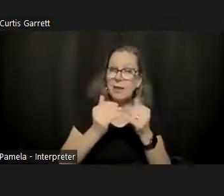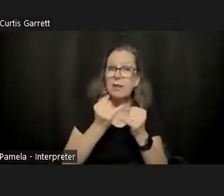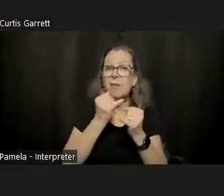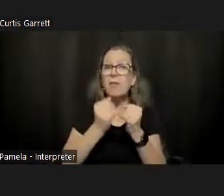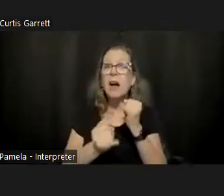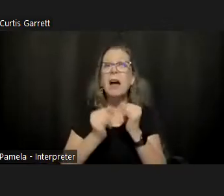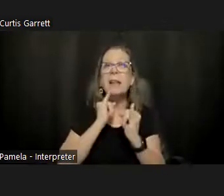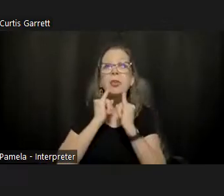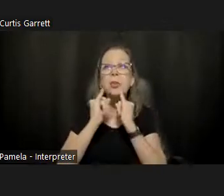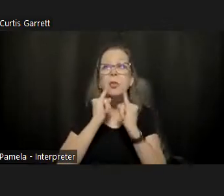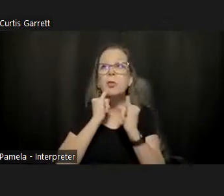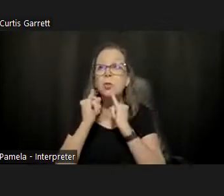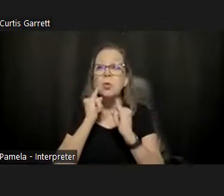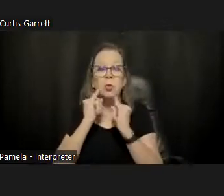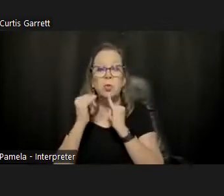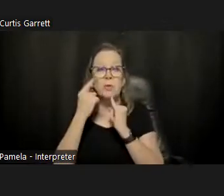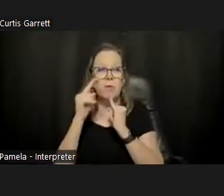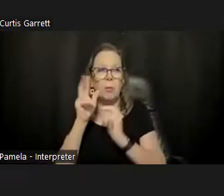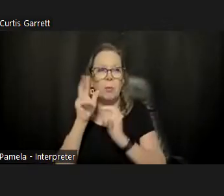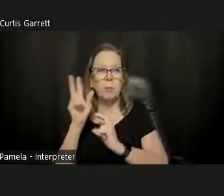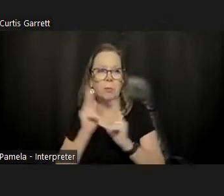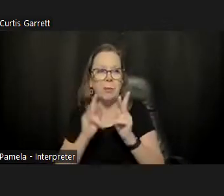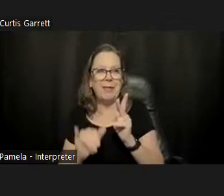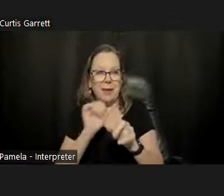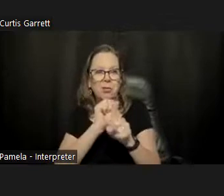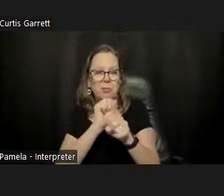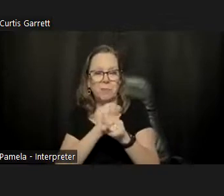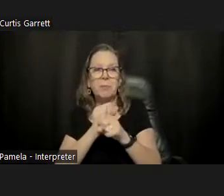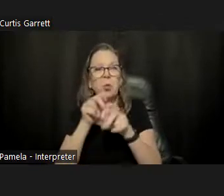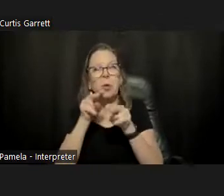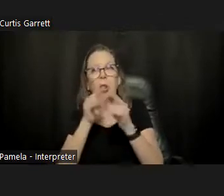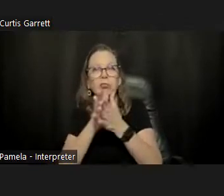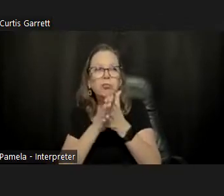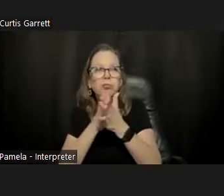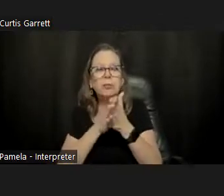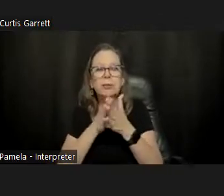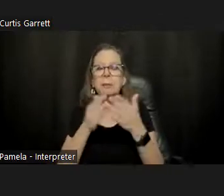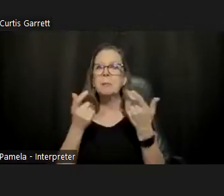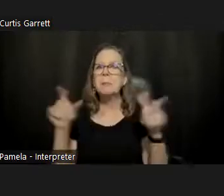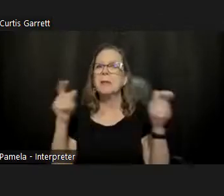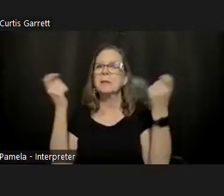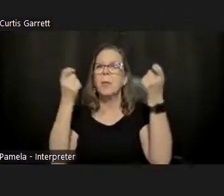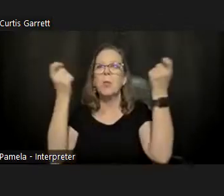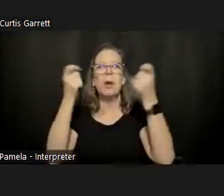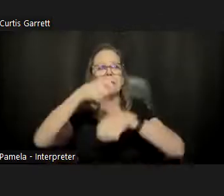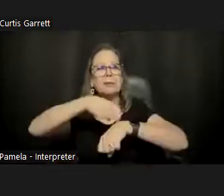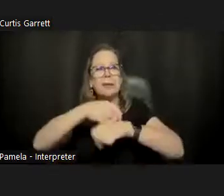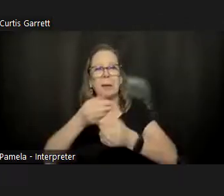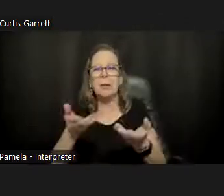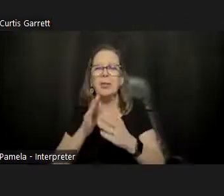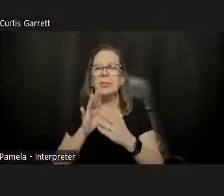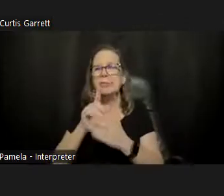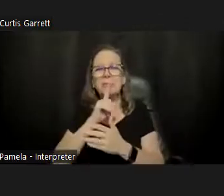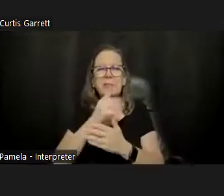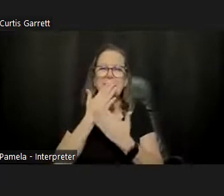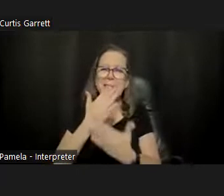interviews for candidates for that job. So we're looking forward to that. Yeah, a big celebration time up here. And thanks so much